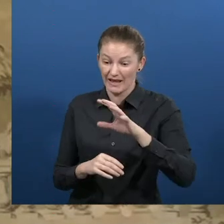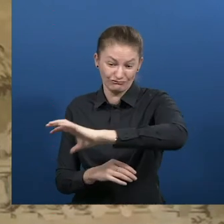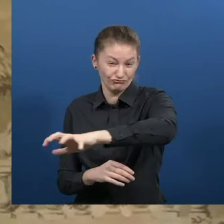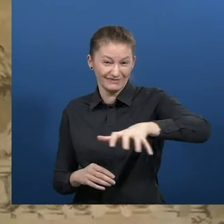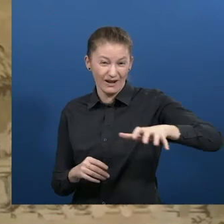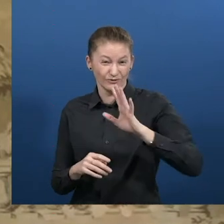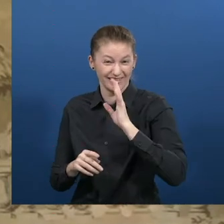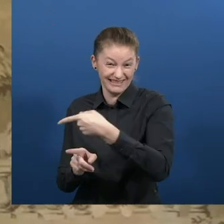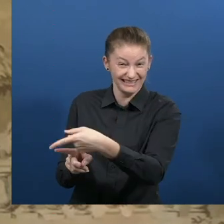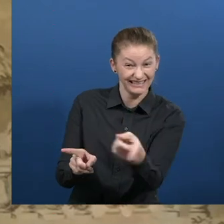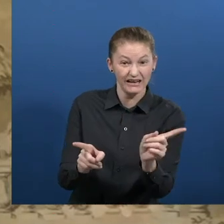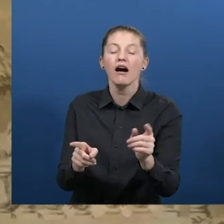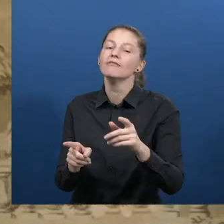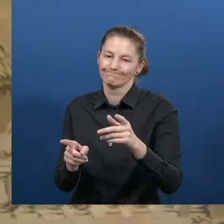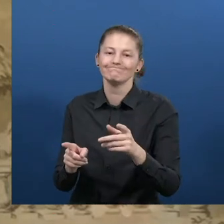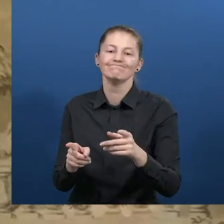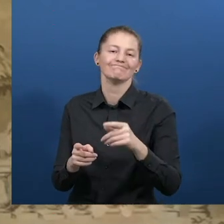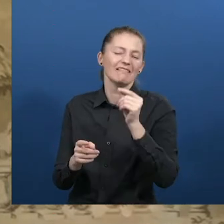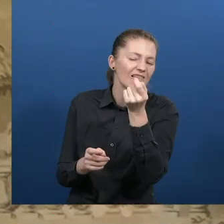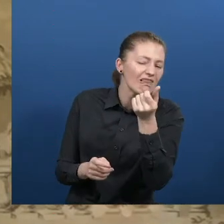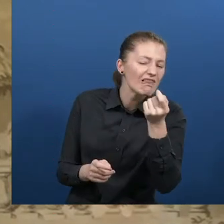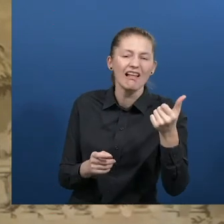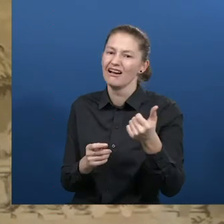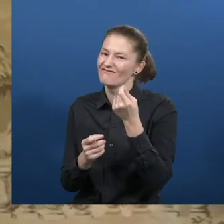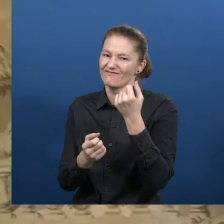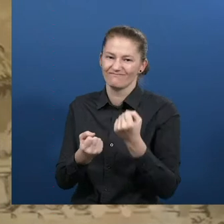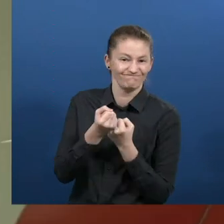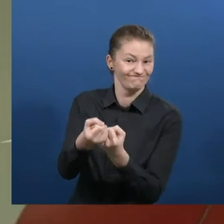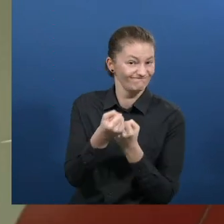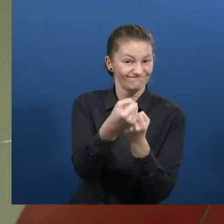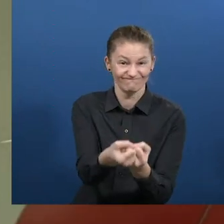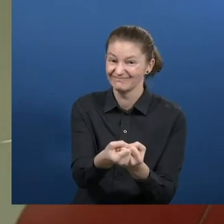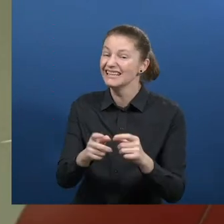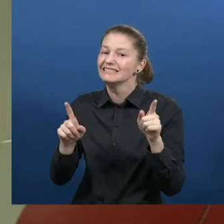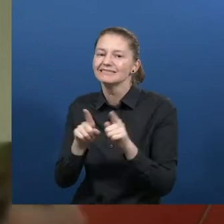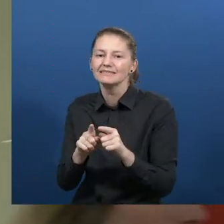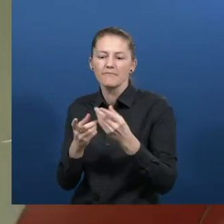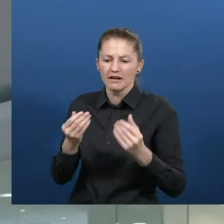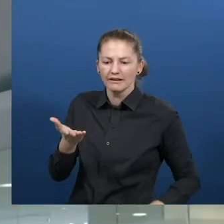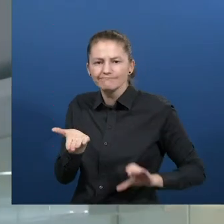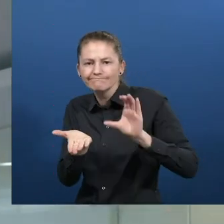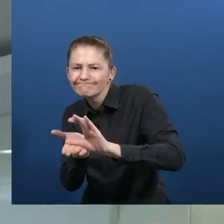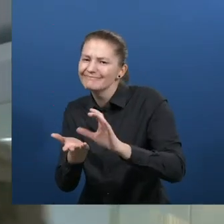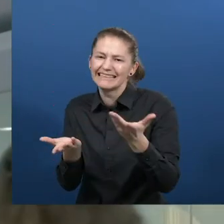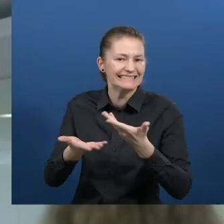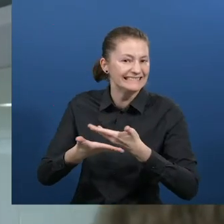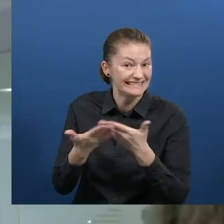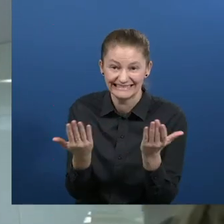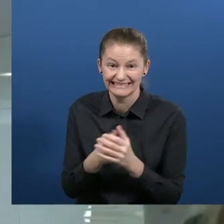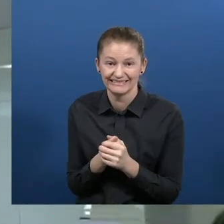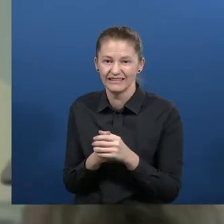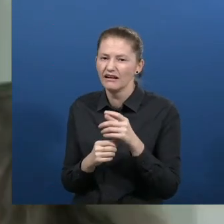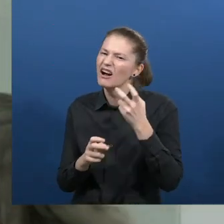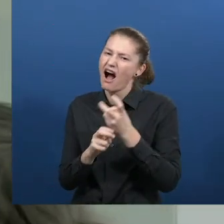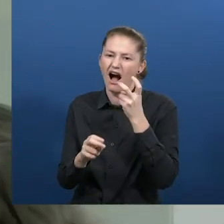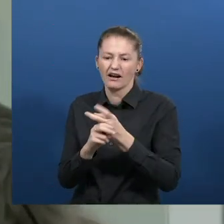available, making a difficult panorama for the inclusion of people with disabilities. The feasibility of knowing what is